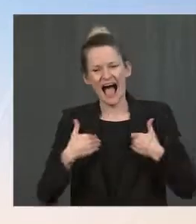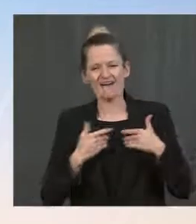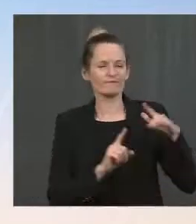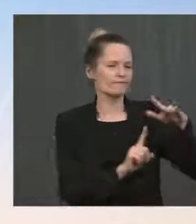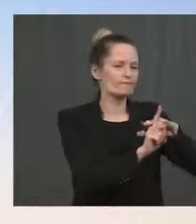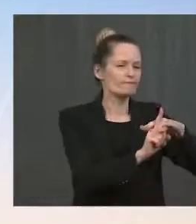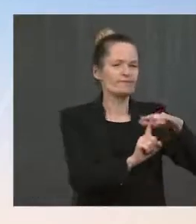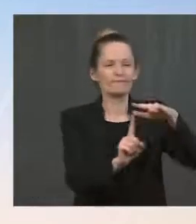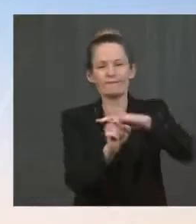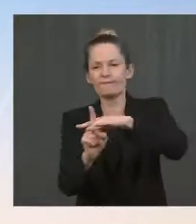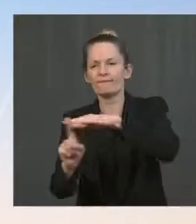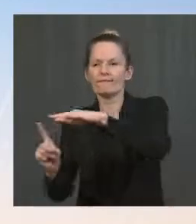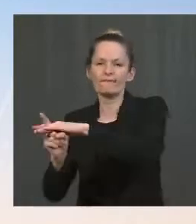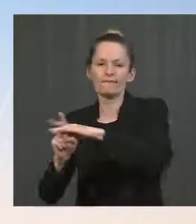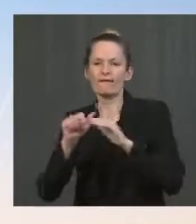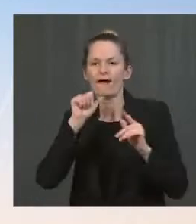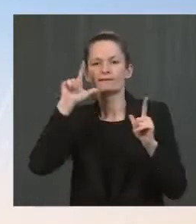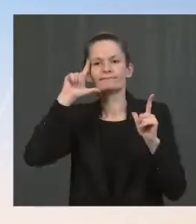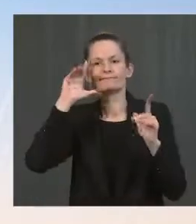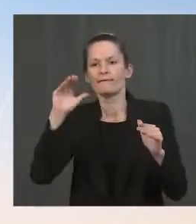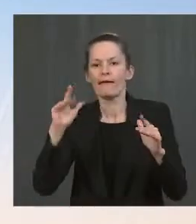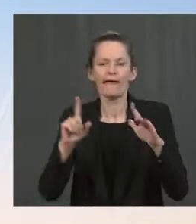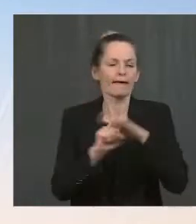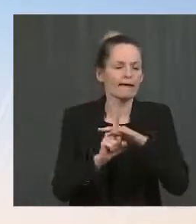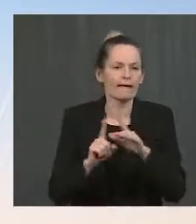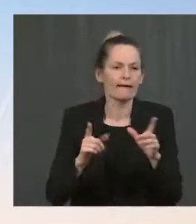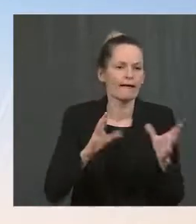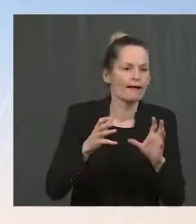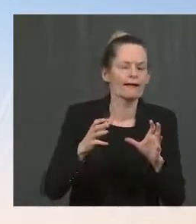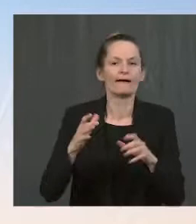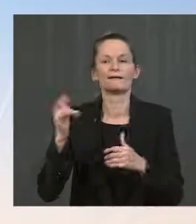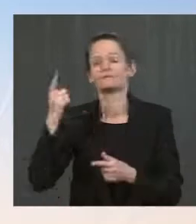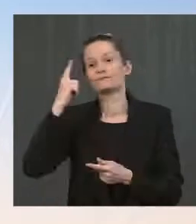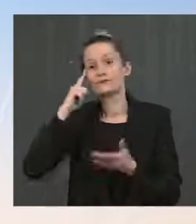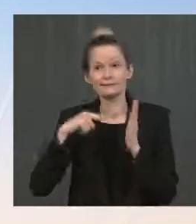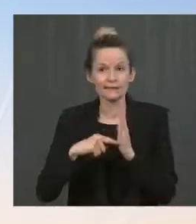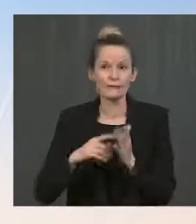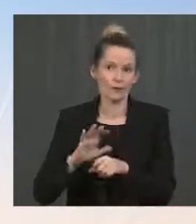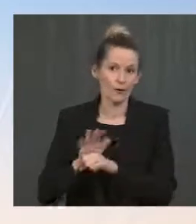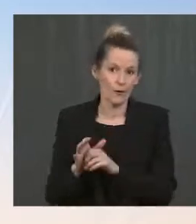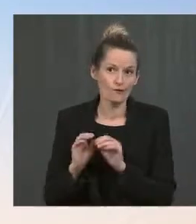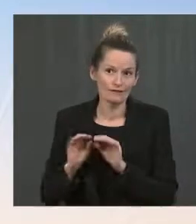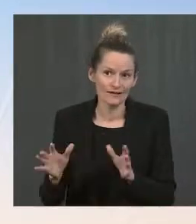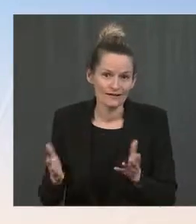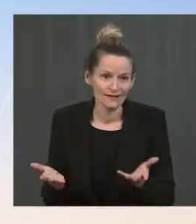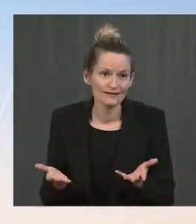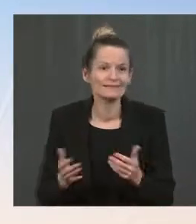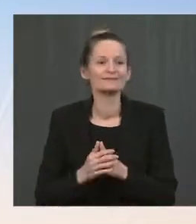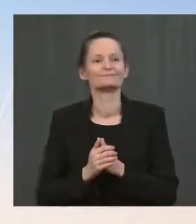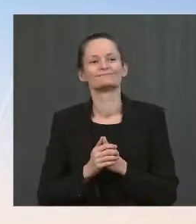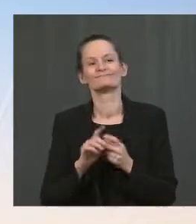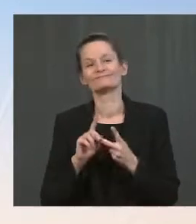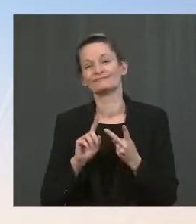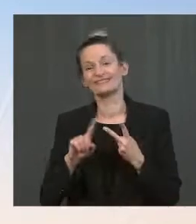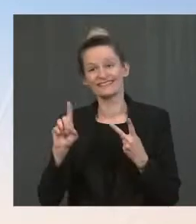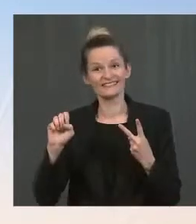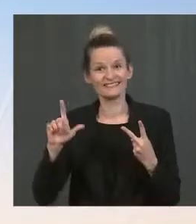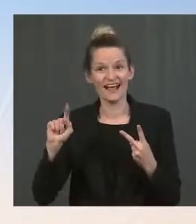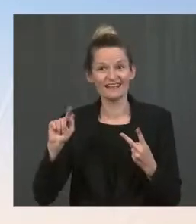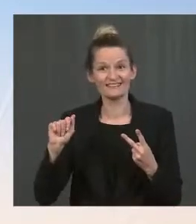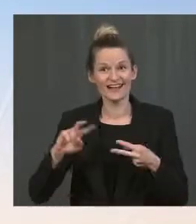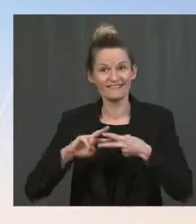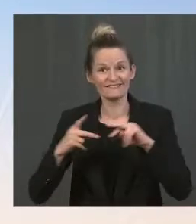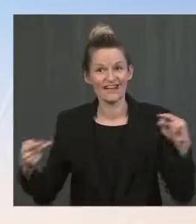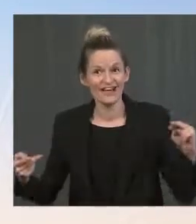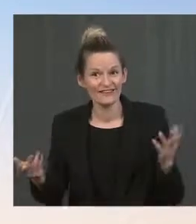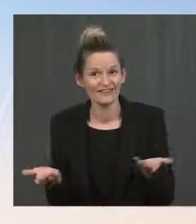through the COVID, the Delta challenges that the president will speak to tomorrow. So we continue